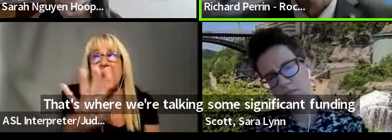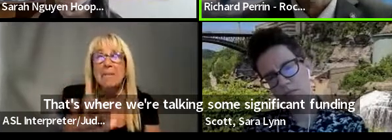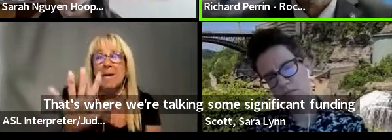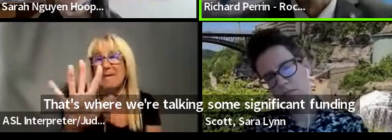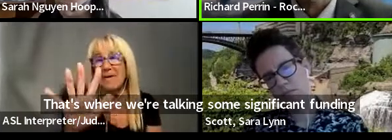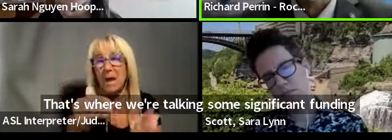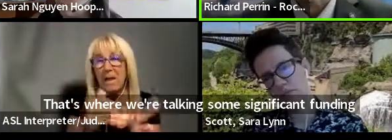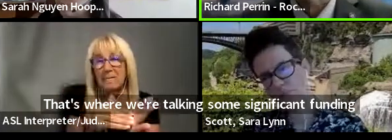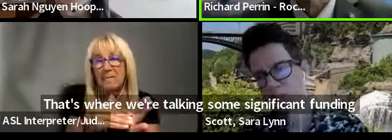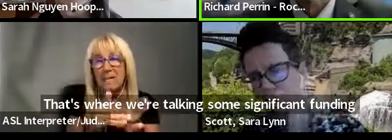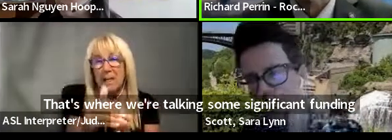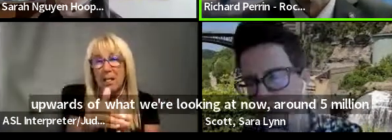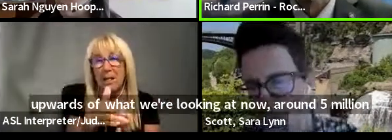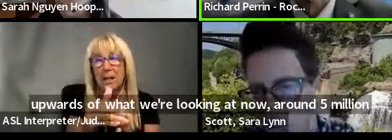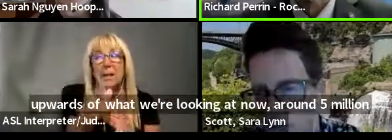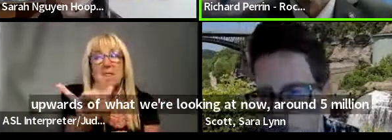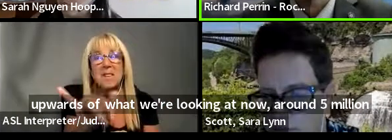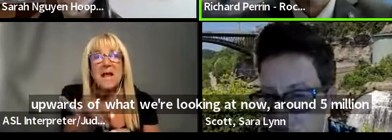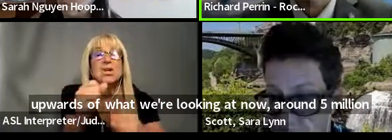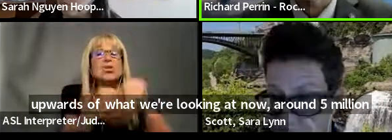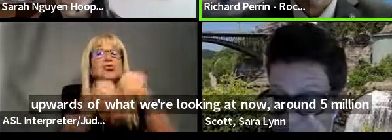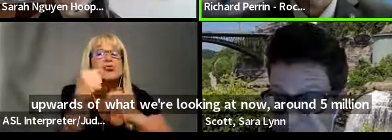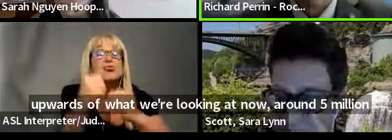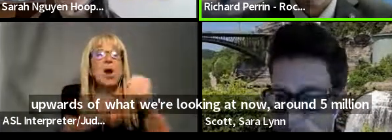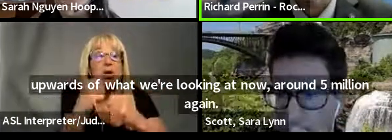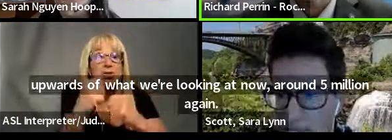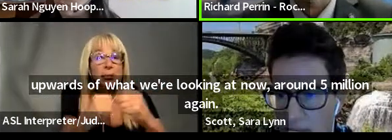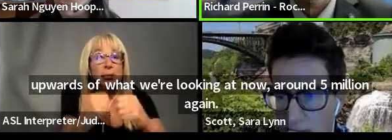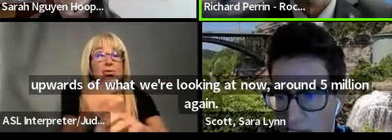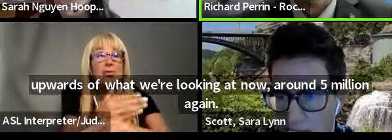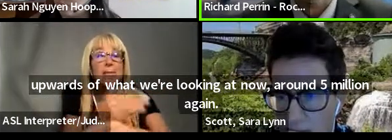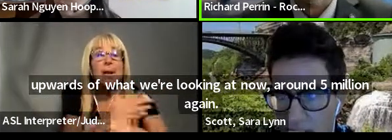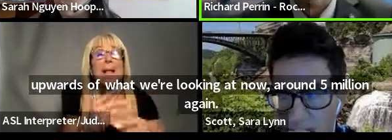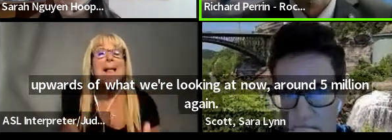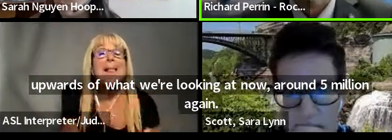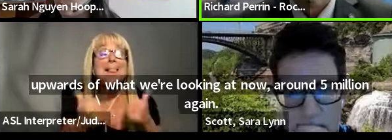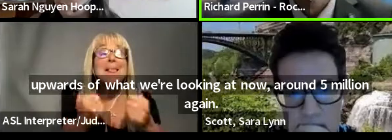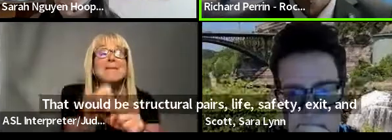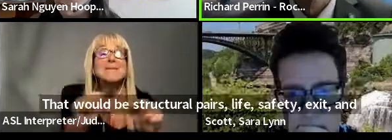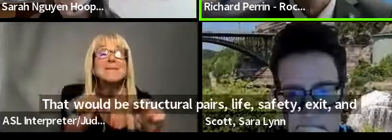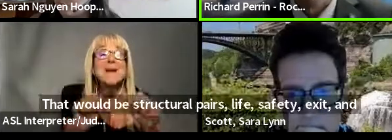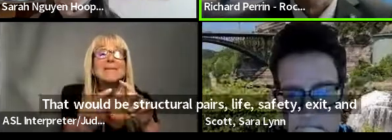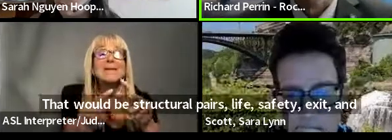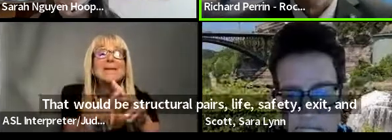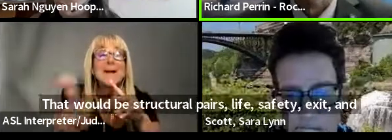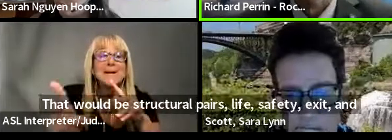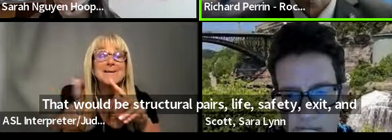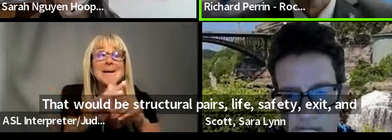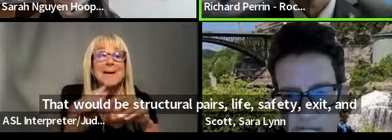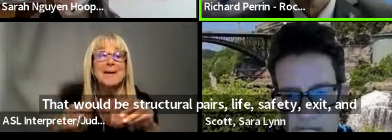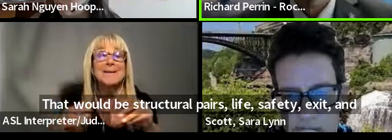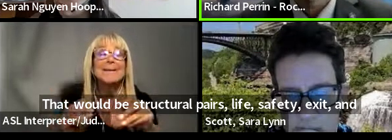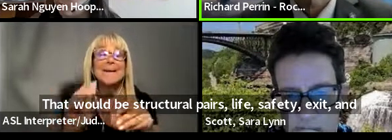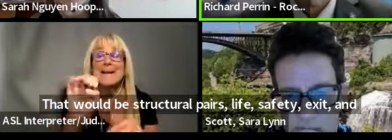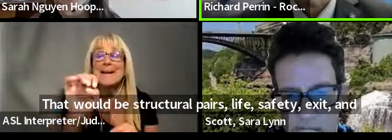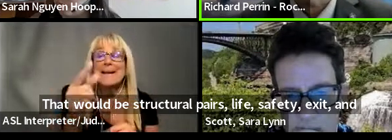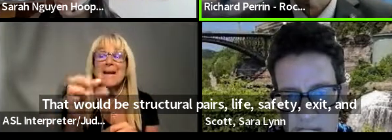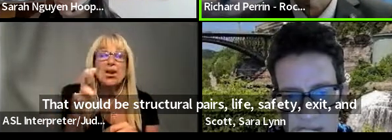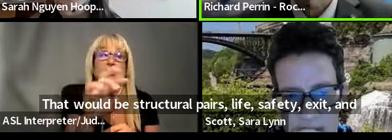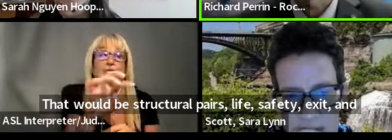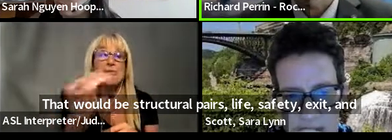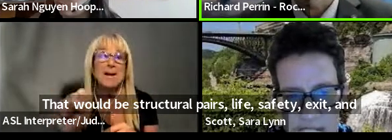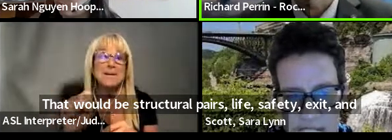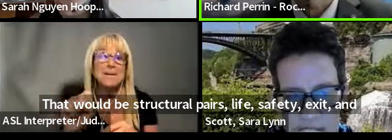million. Again, that would be structural repairs, life safety, exit and egress lighting, lighting upgrades and controls,